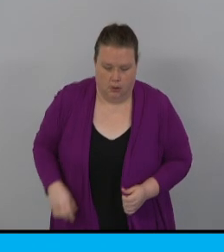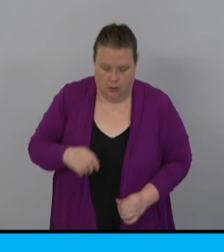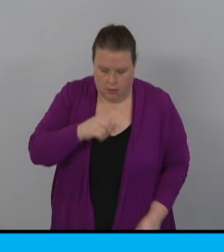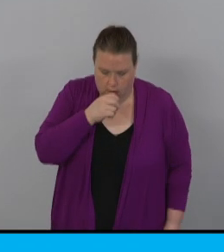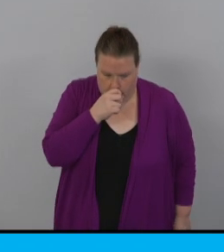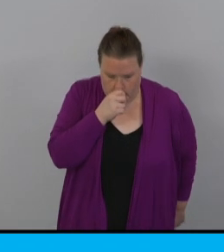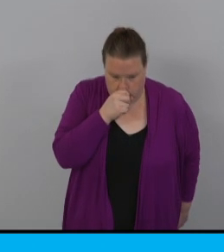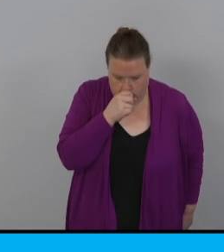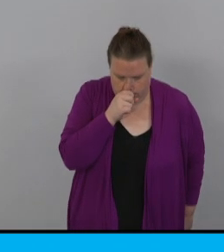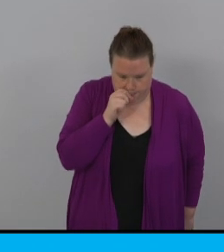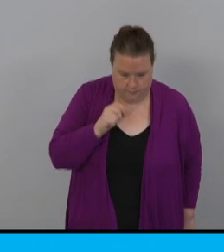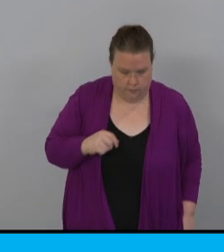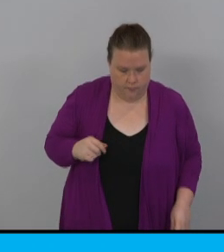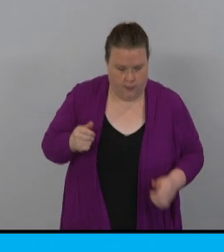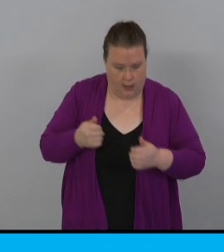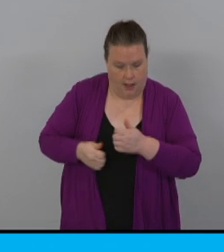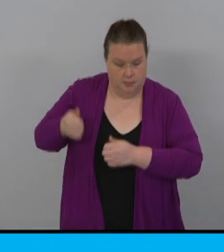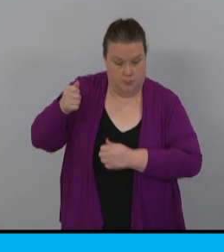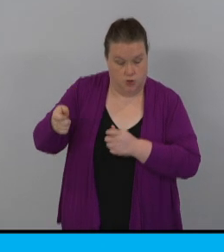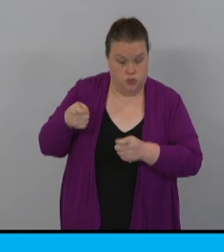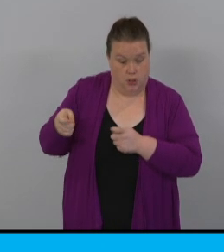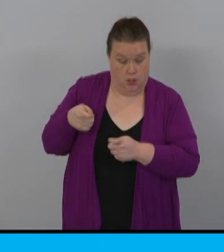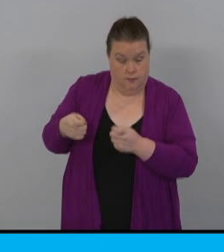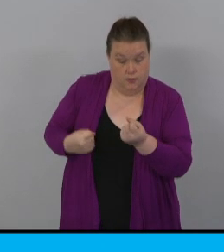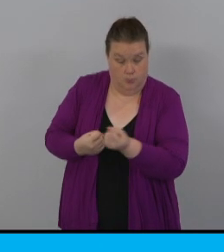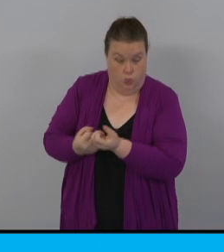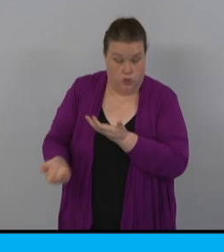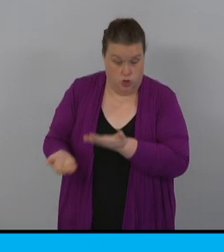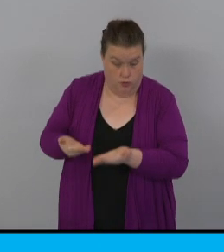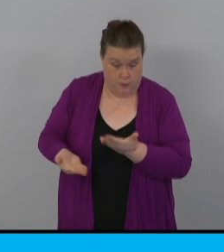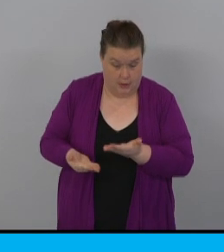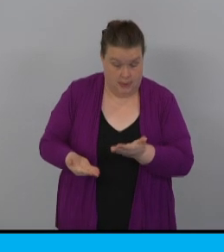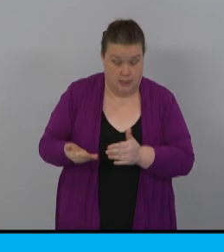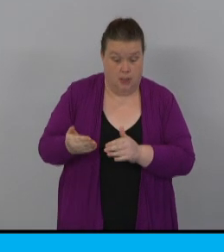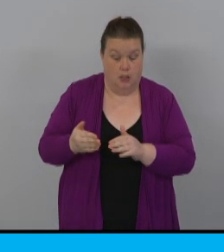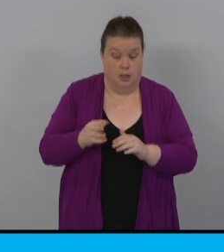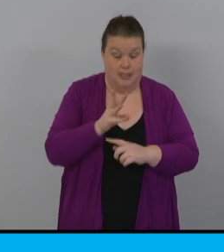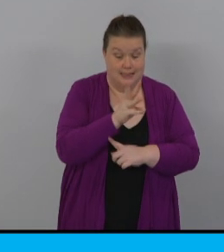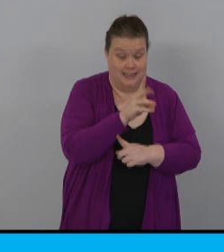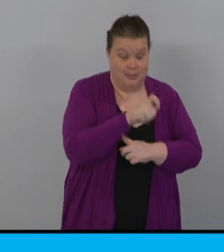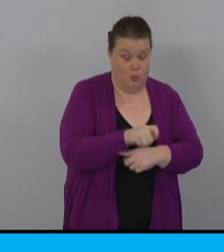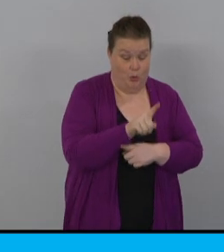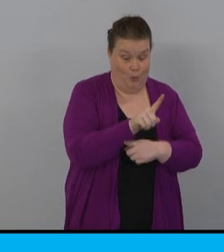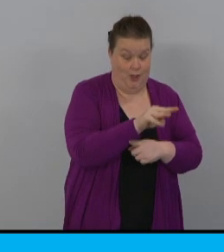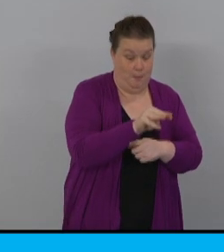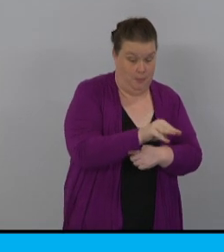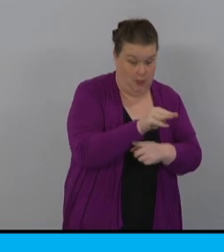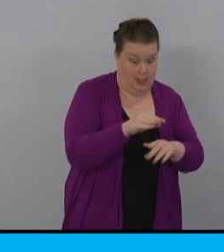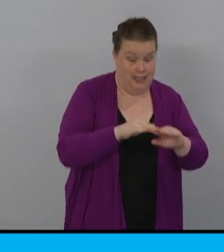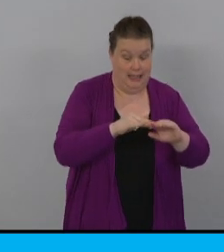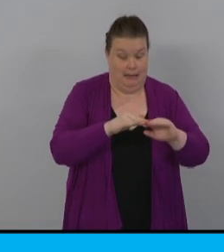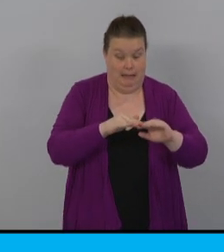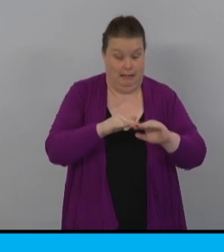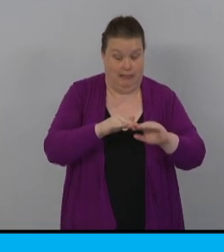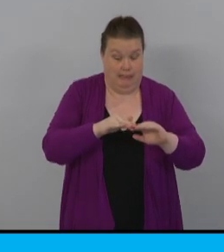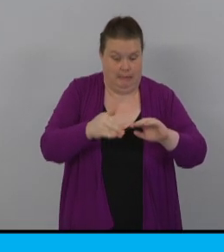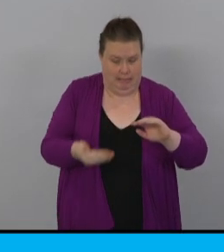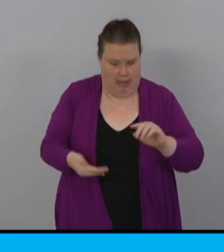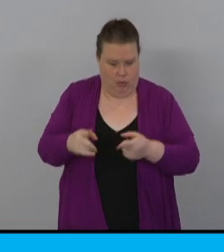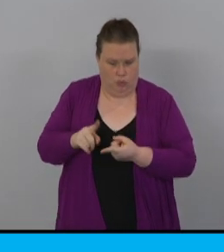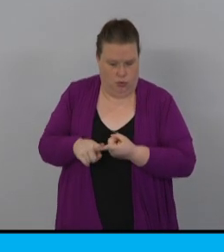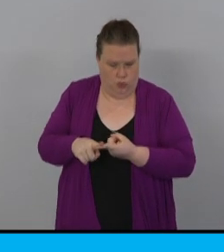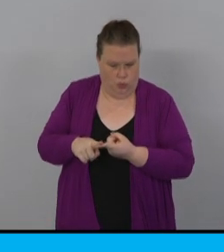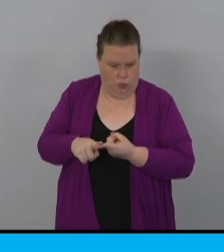our administrative support services also went down from 6.1 million down to a little bit,